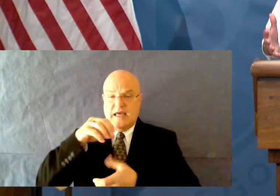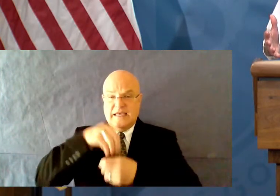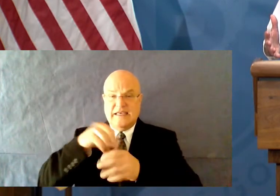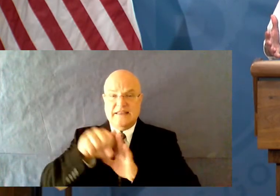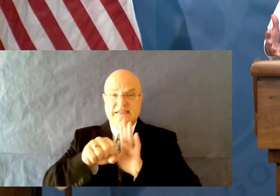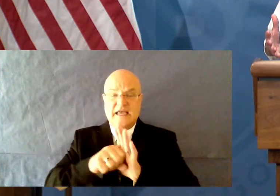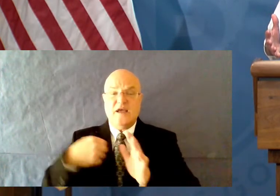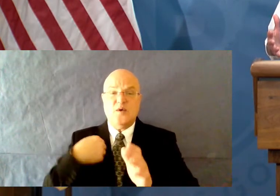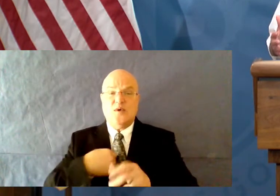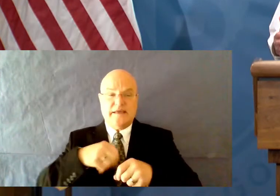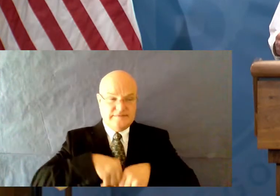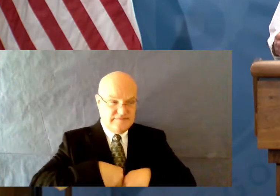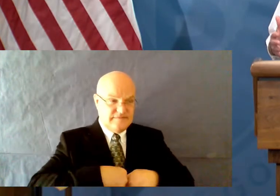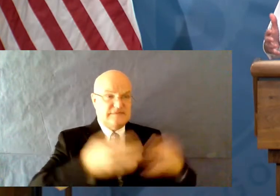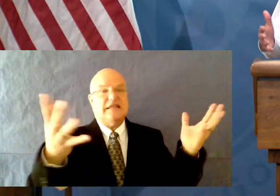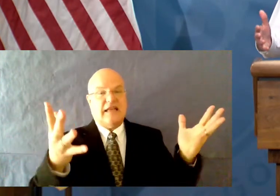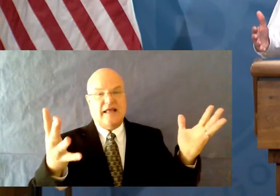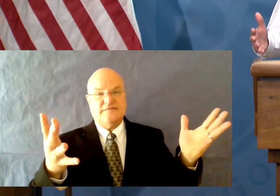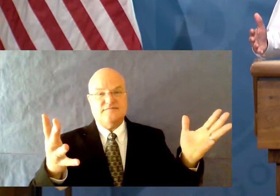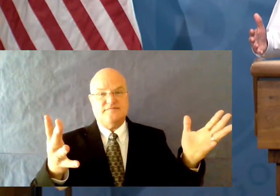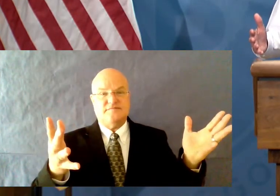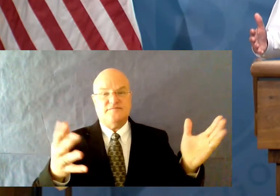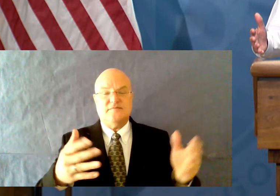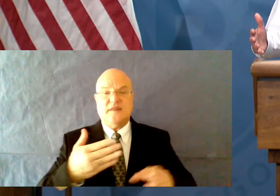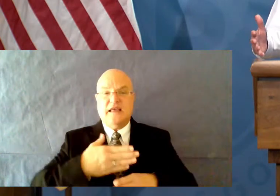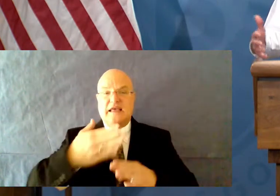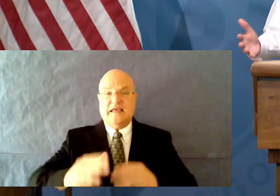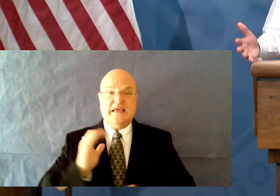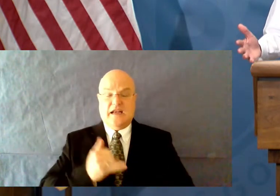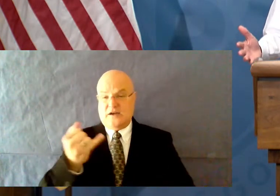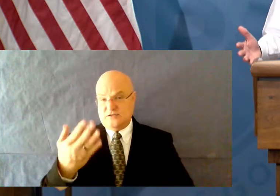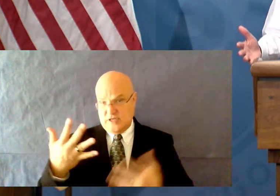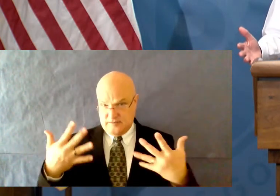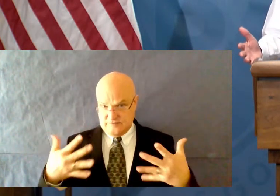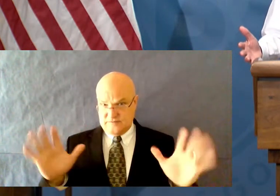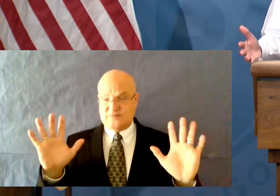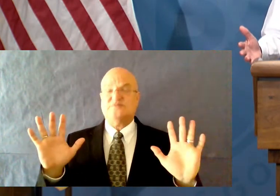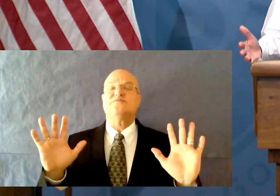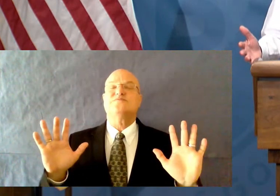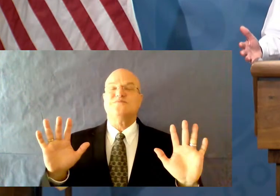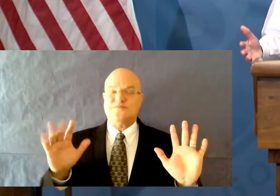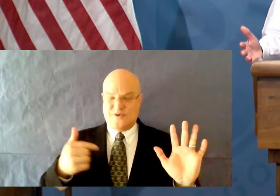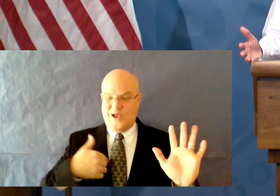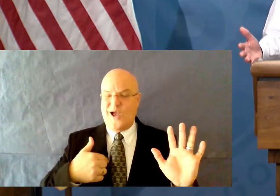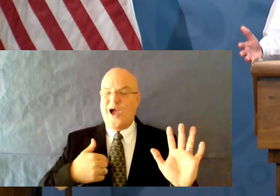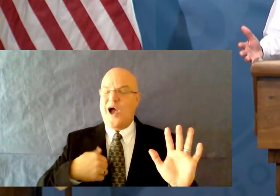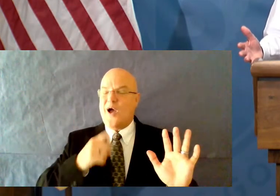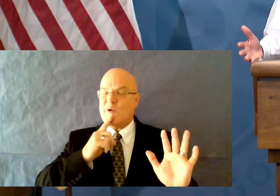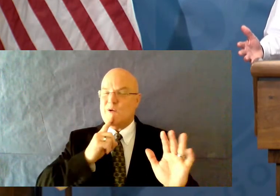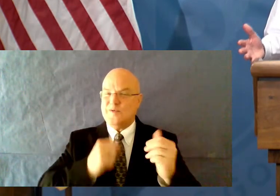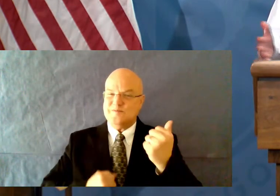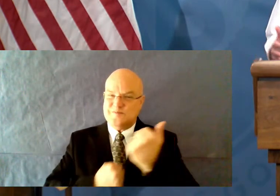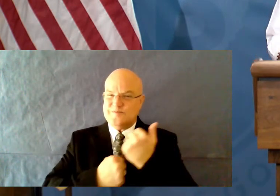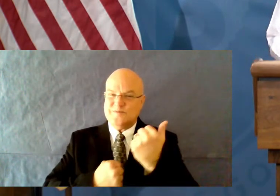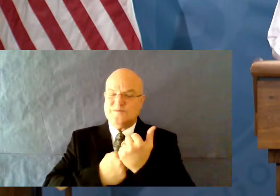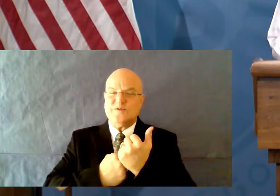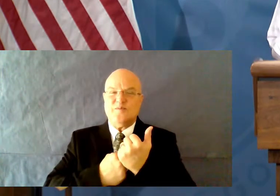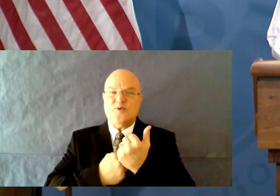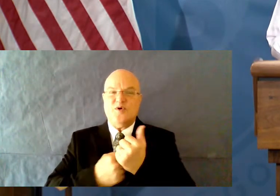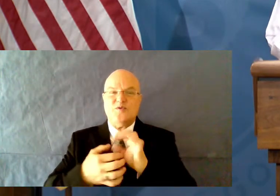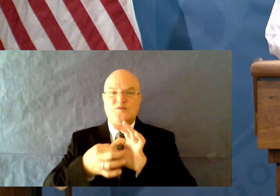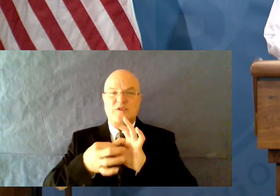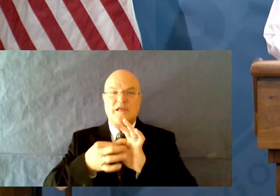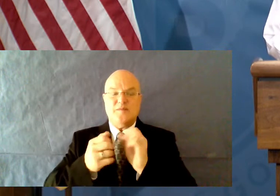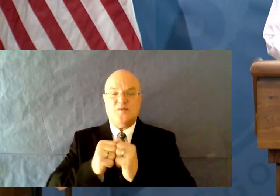we can get our job done. Now, I'm very, very supportive of the relationship